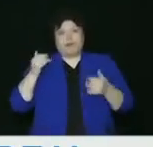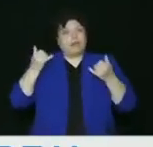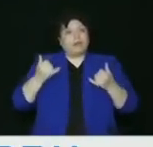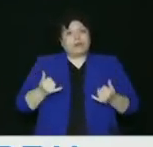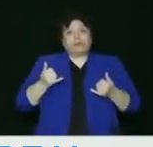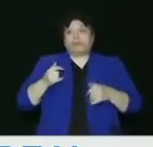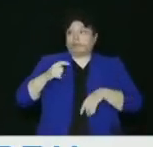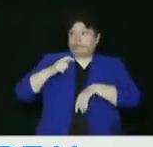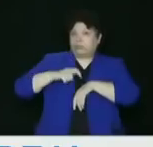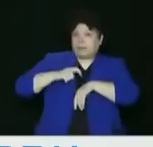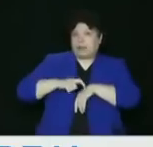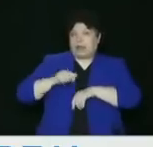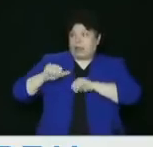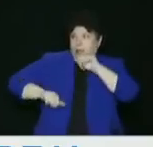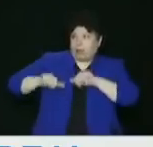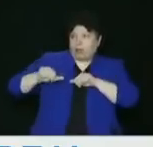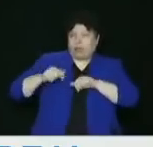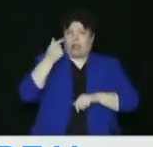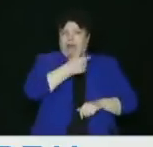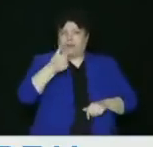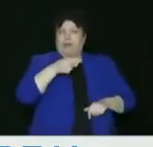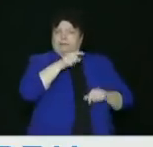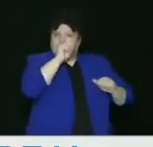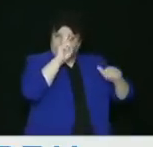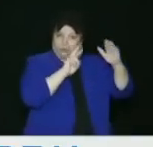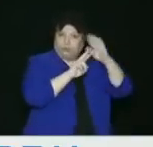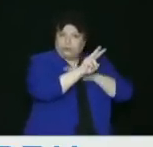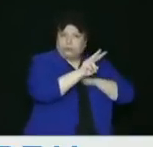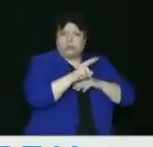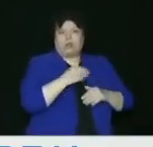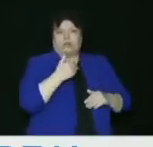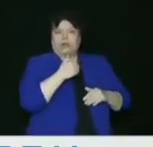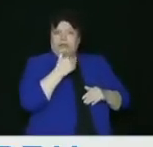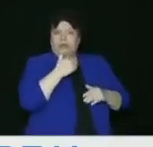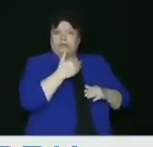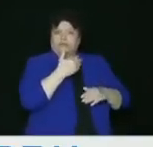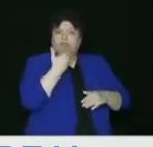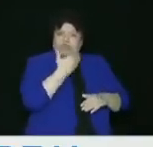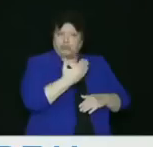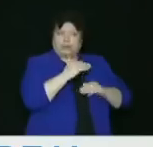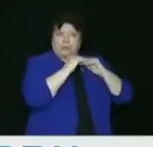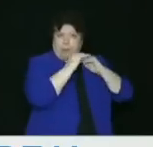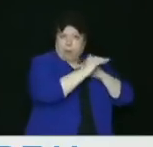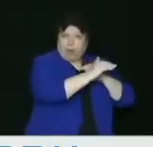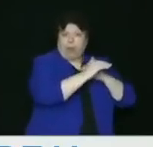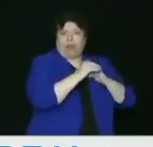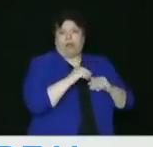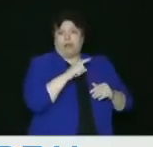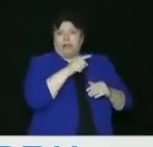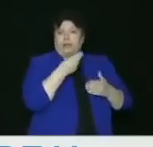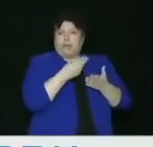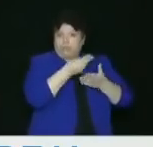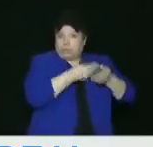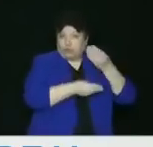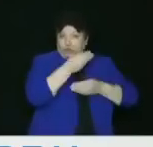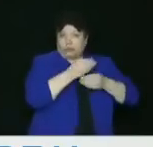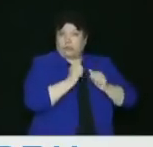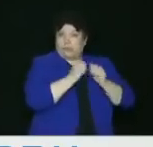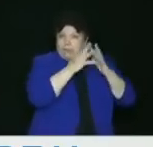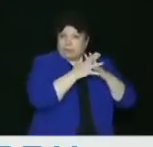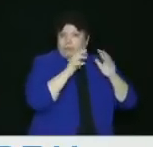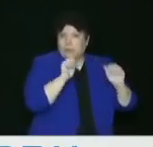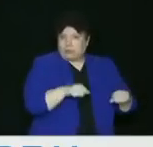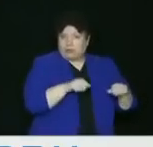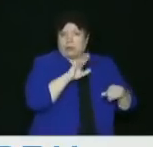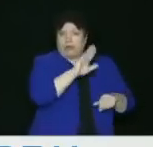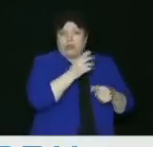government can function with predictability and stability, present and implement budgets, and get